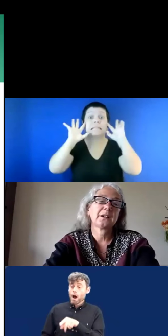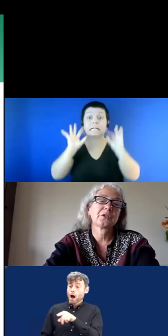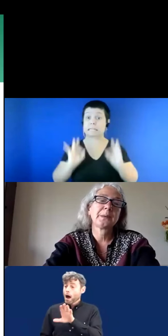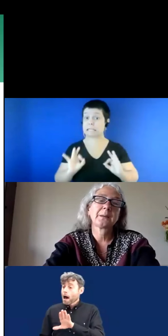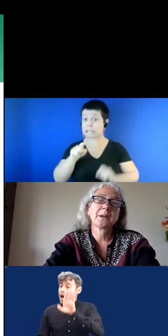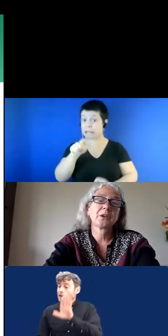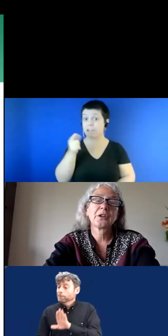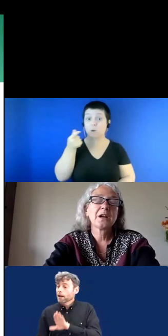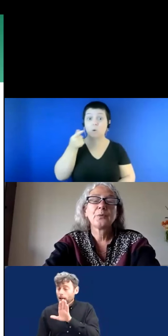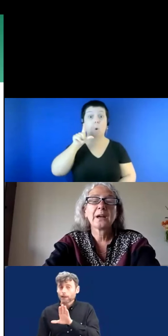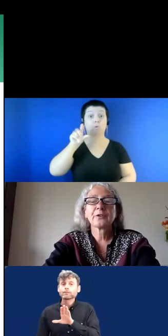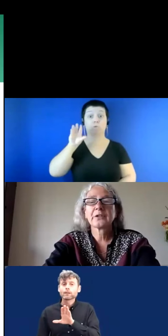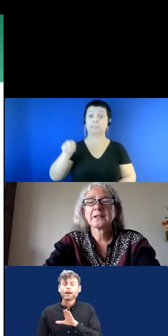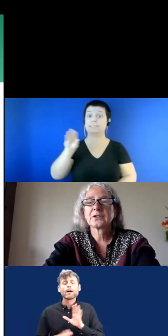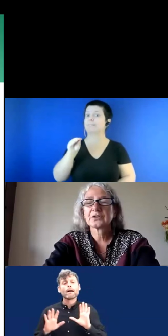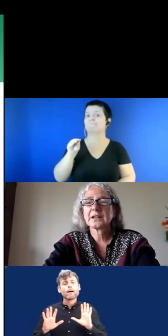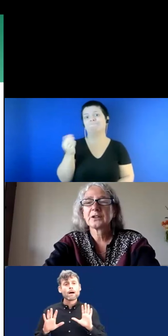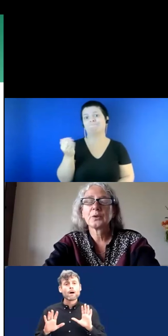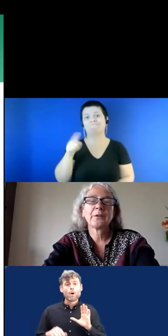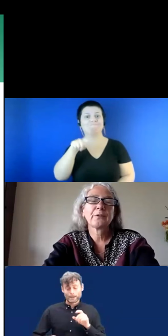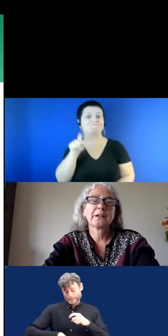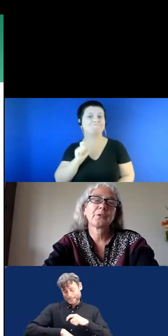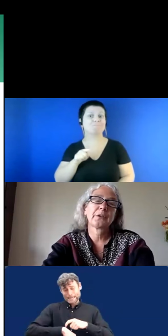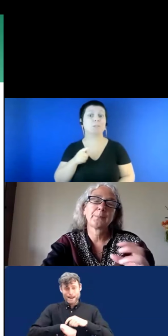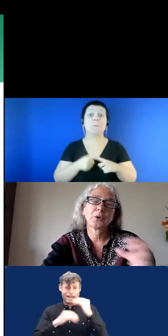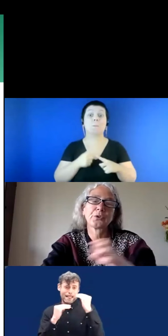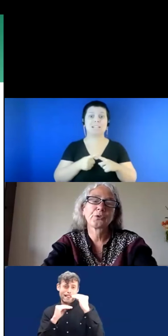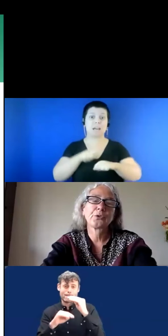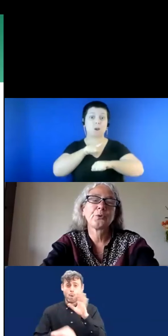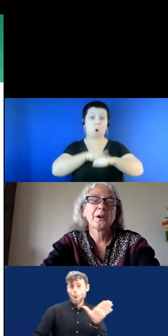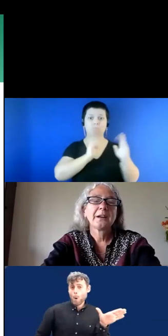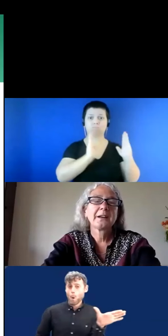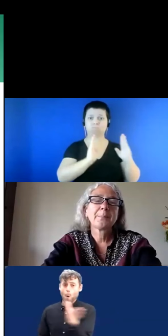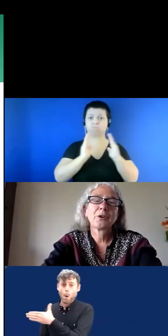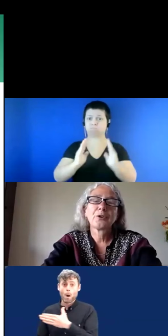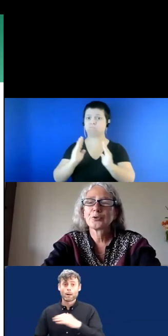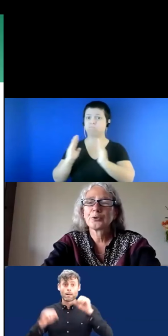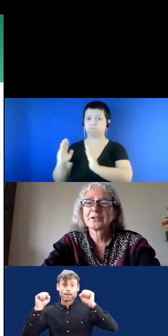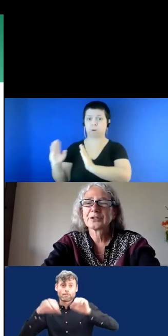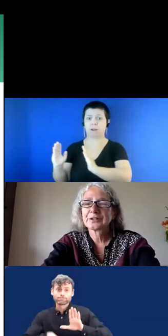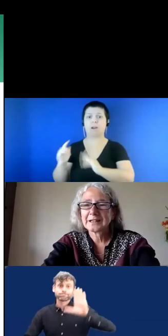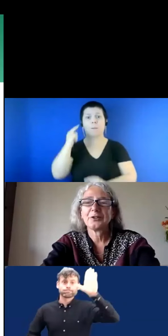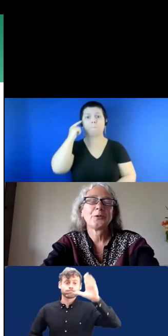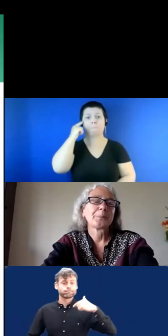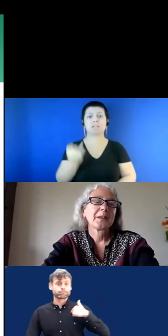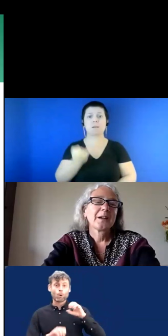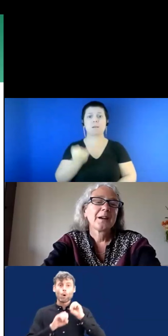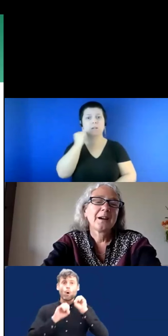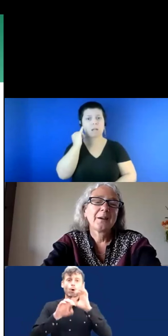actually speak, because we have a tight schedule and we find it very important to keep close to this